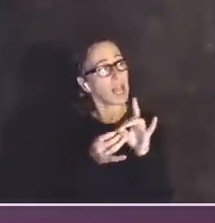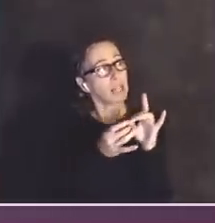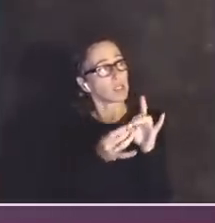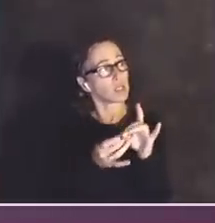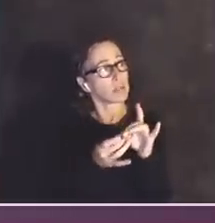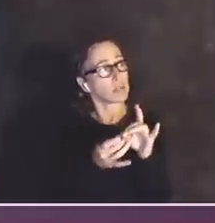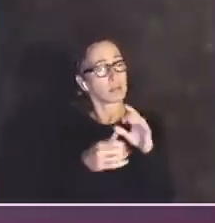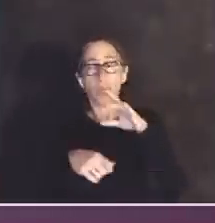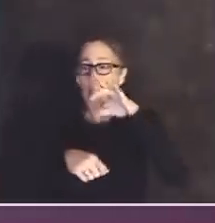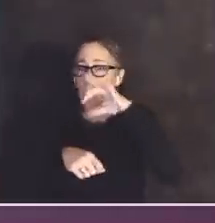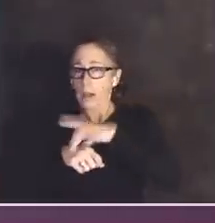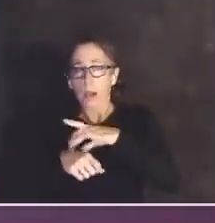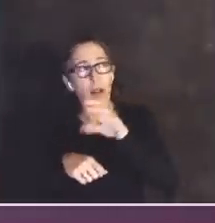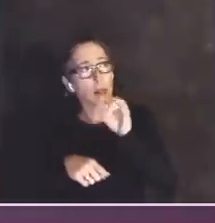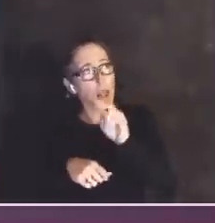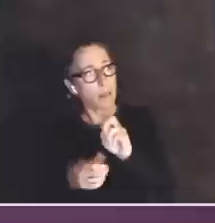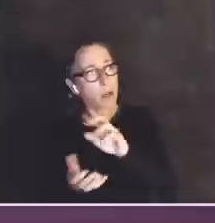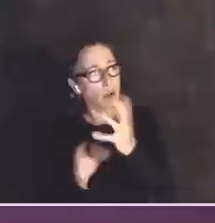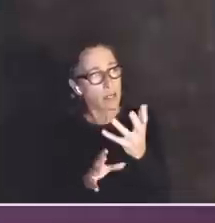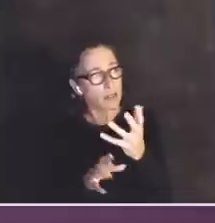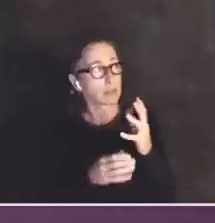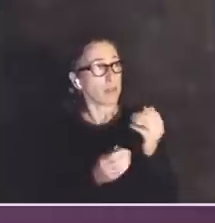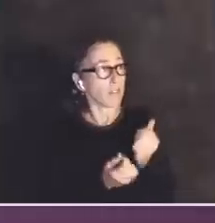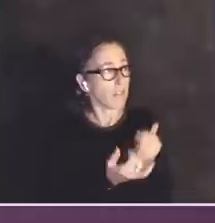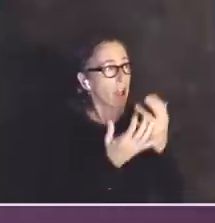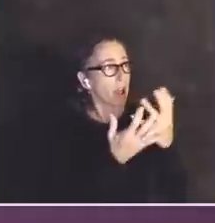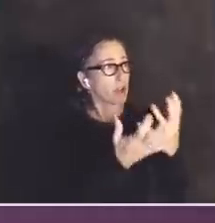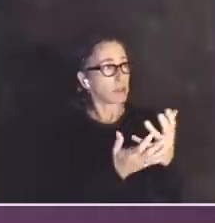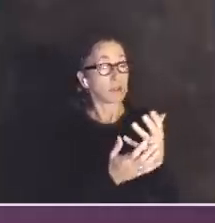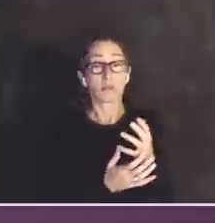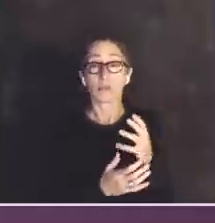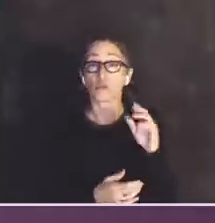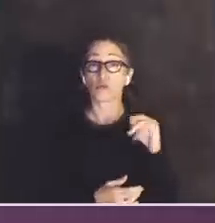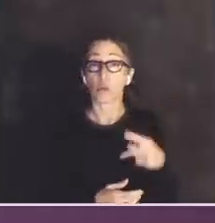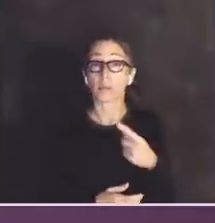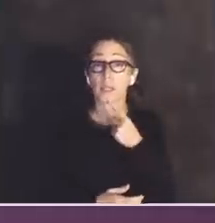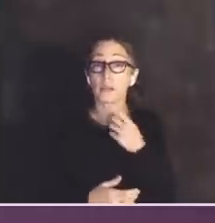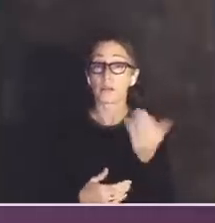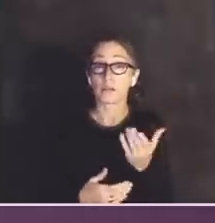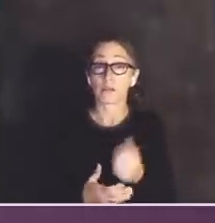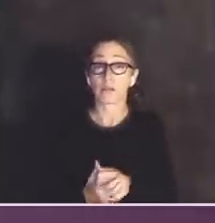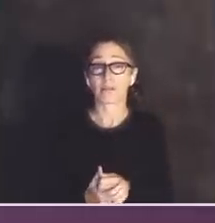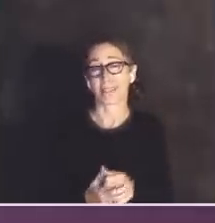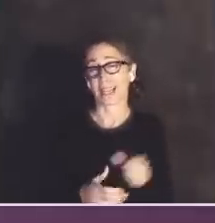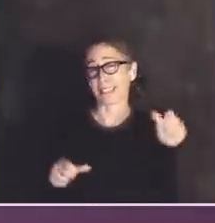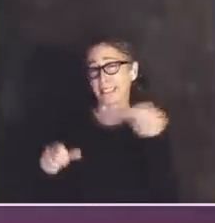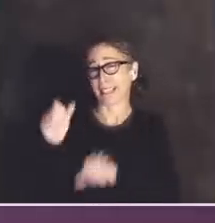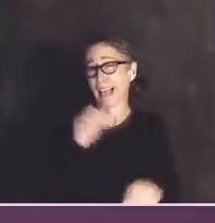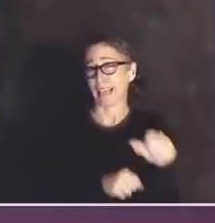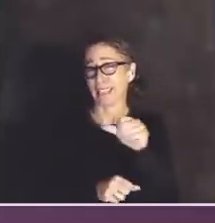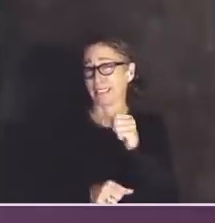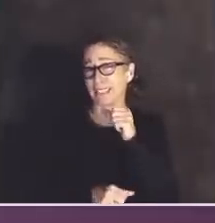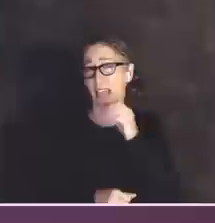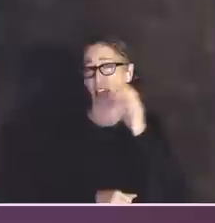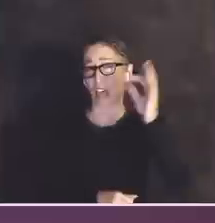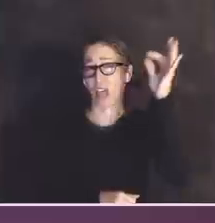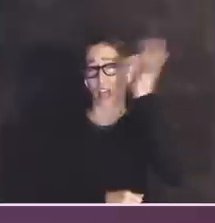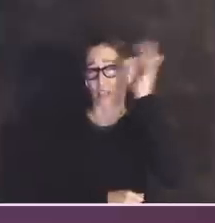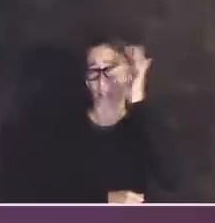crisis and these fires. You know what the President of the United States said? Science doesn't know.